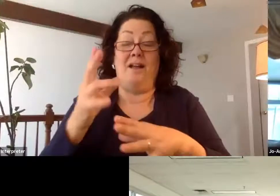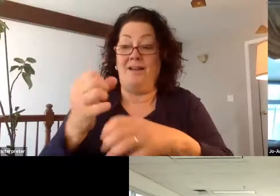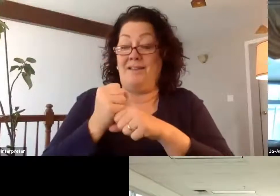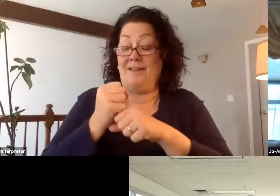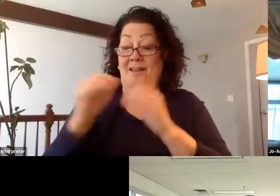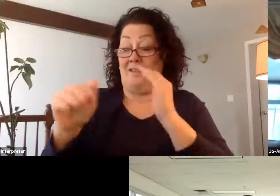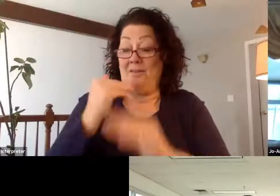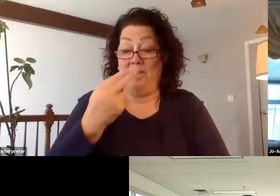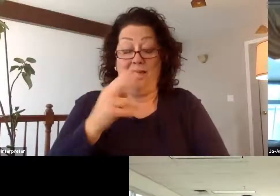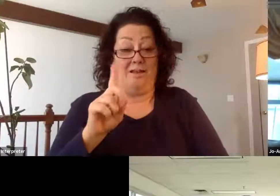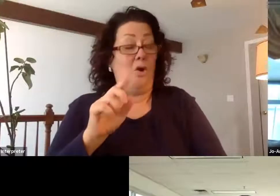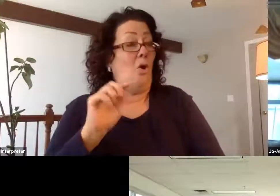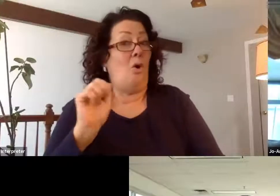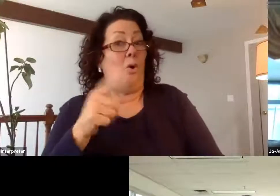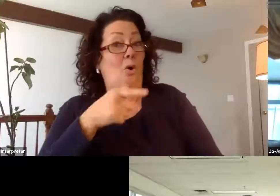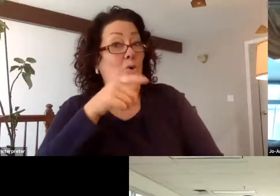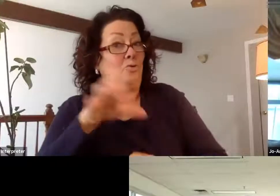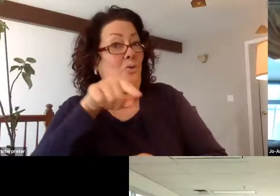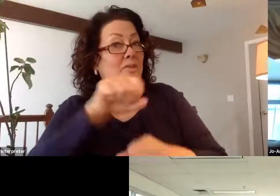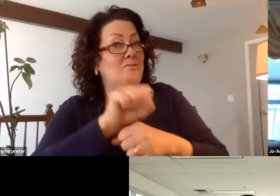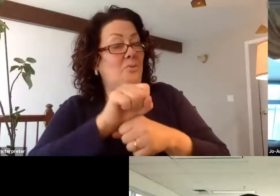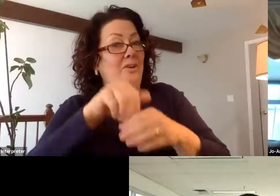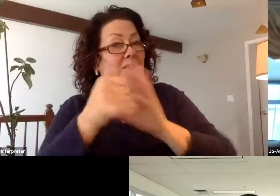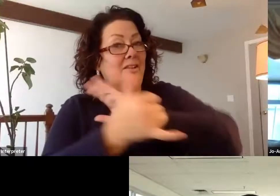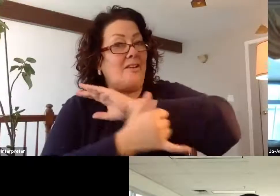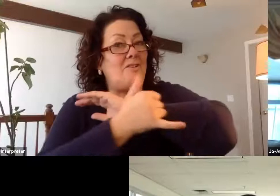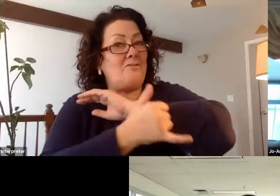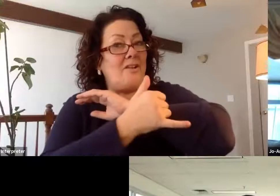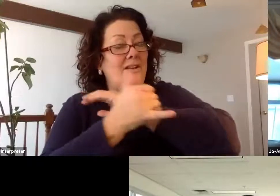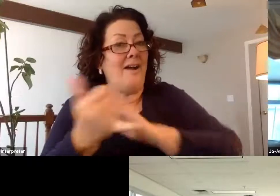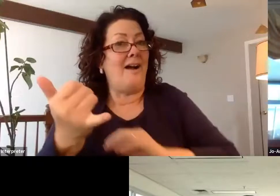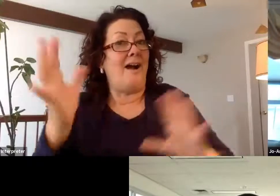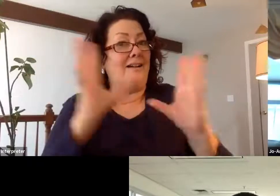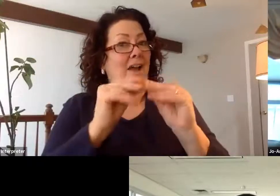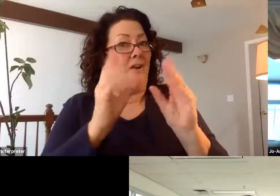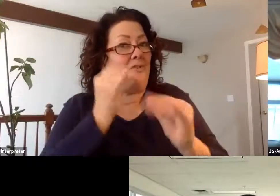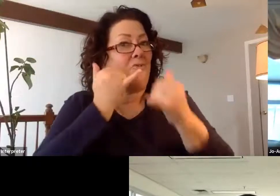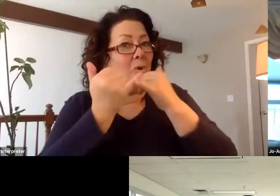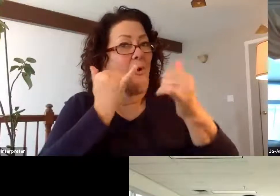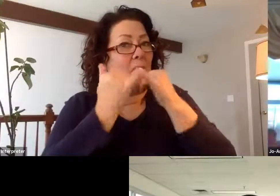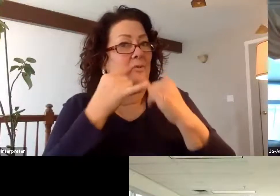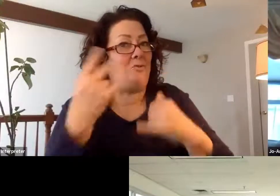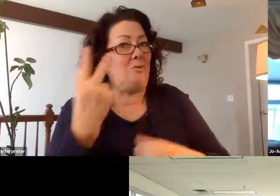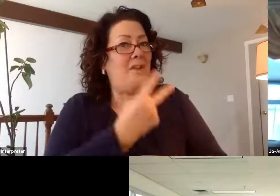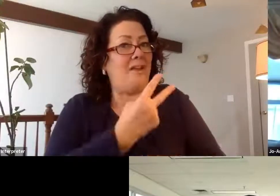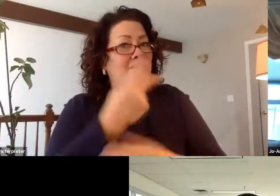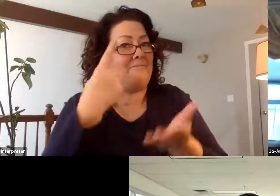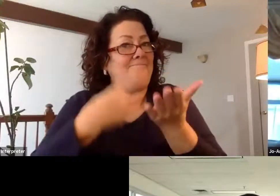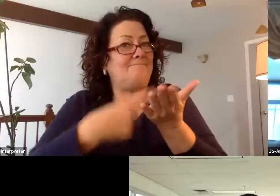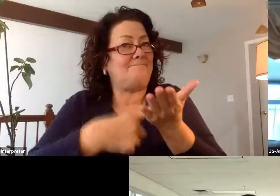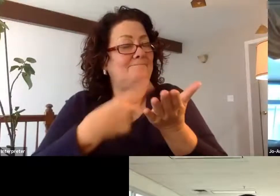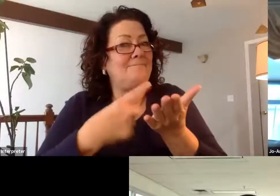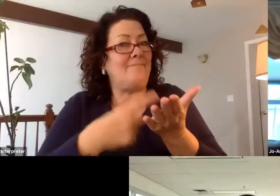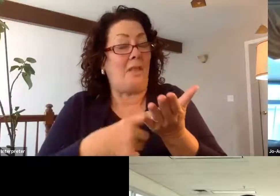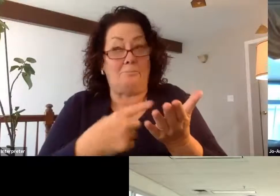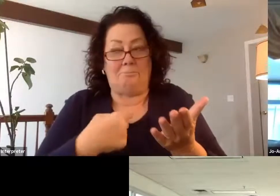said, all of you all who do this work around the country have to get on a conference call in 2 days to talk about this. And usually I have to